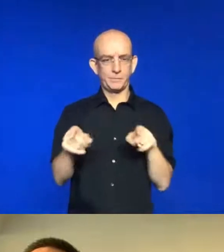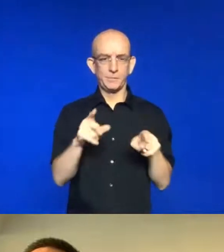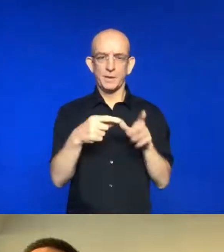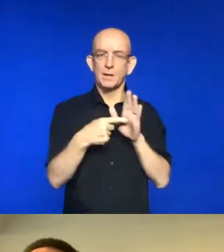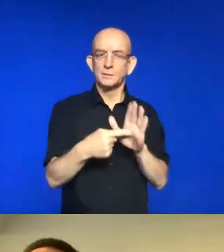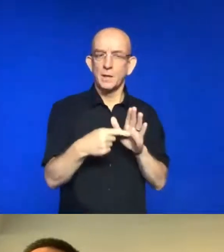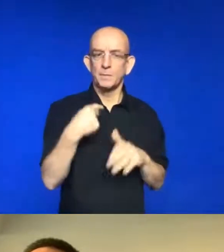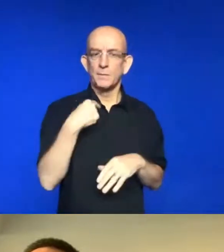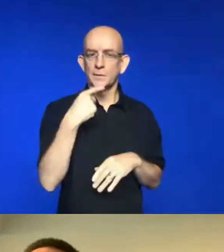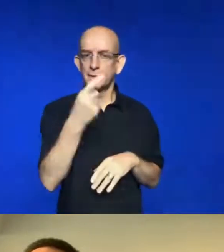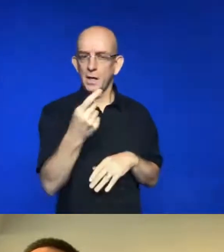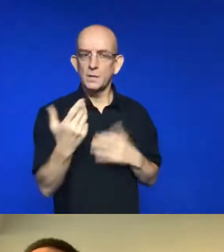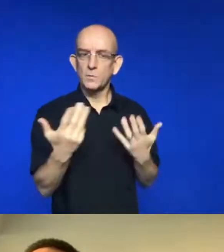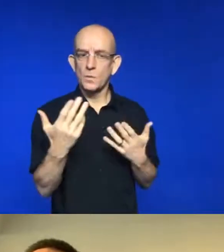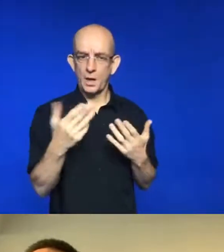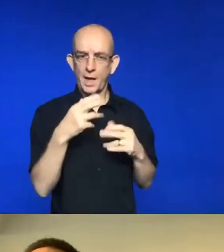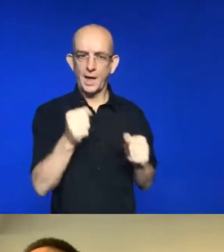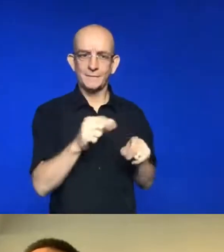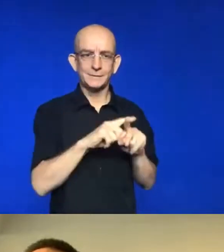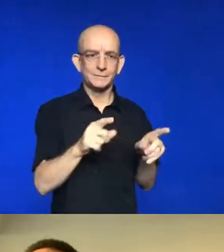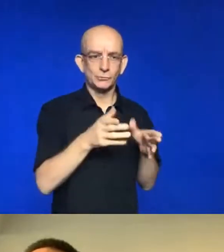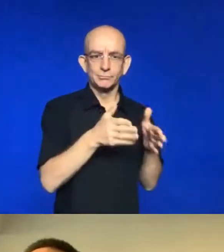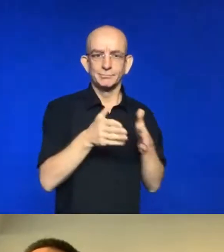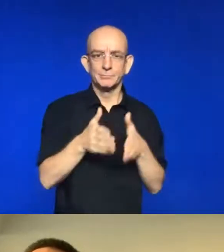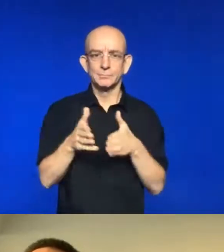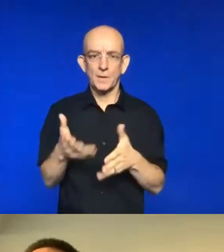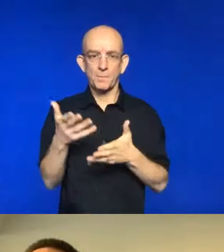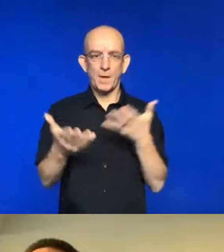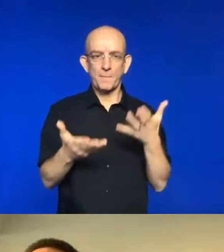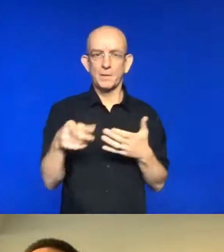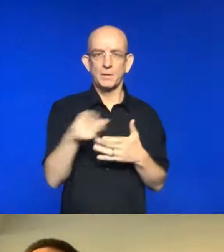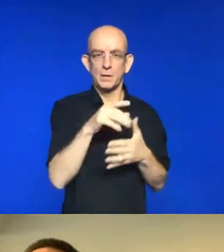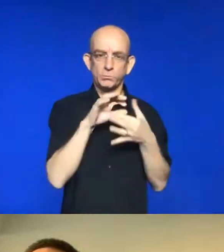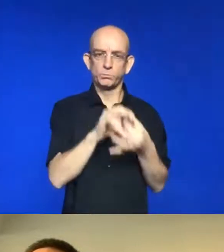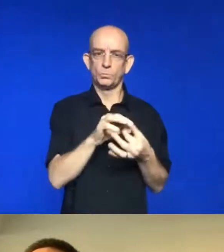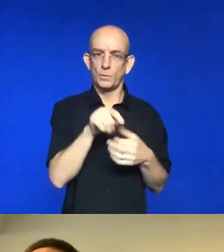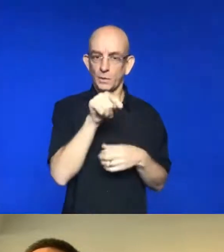the formal sectors of the economy. So what is